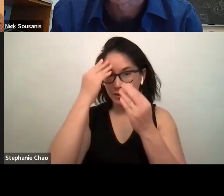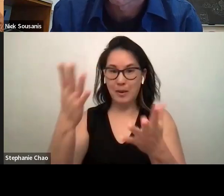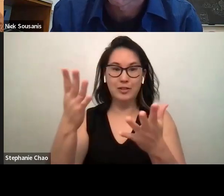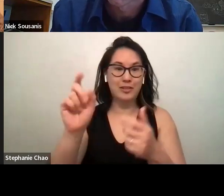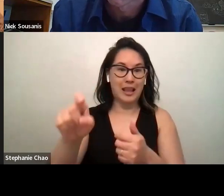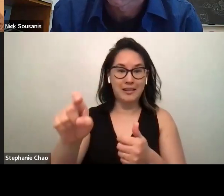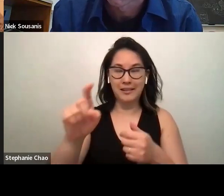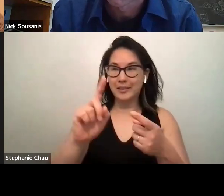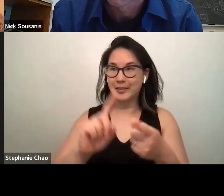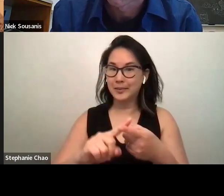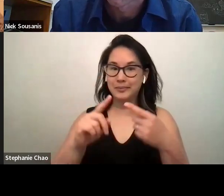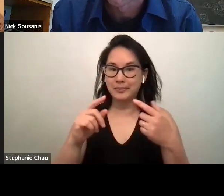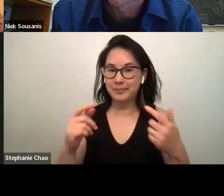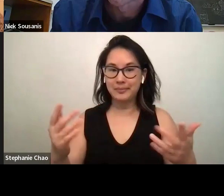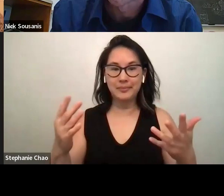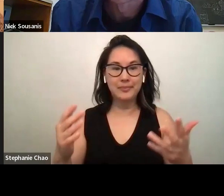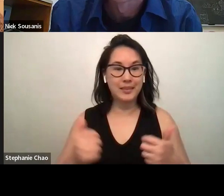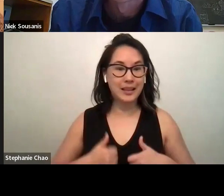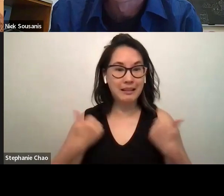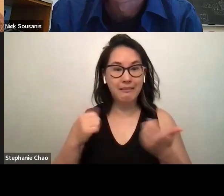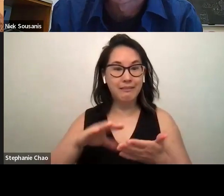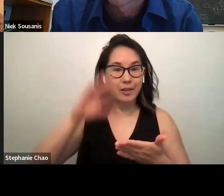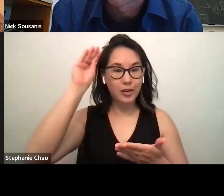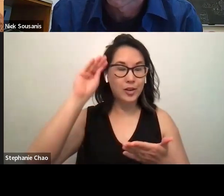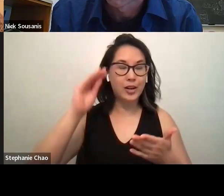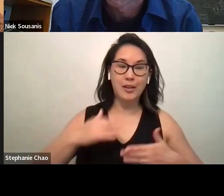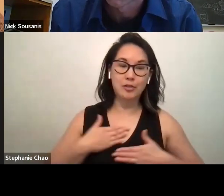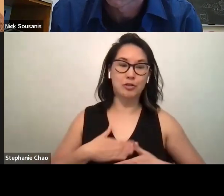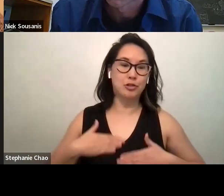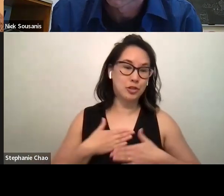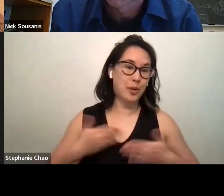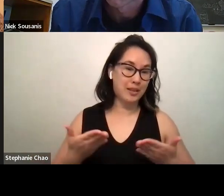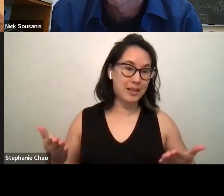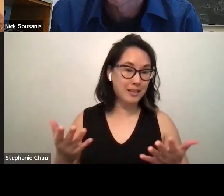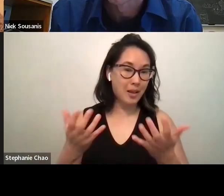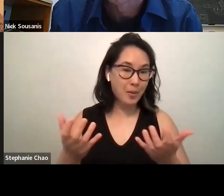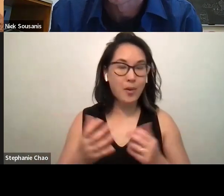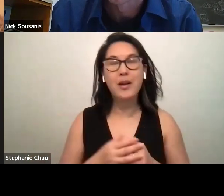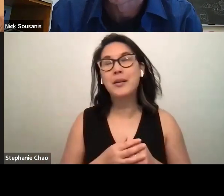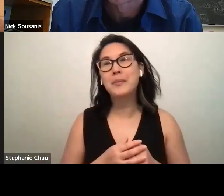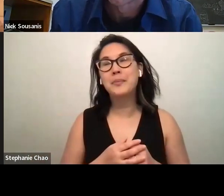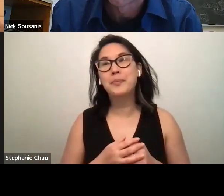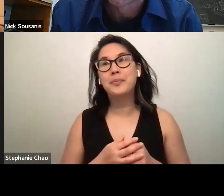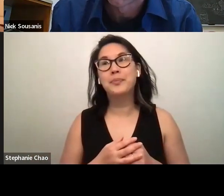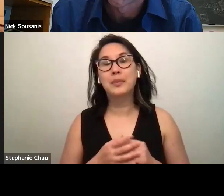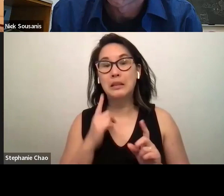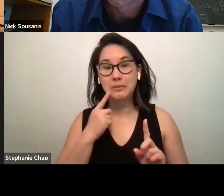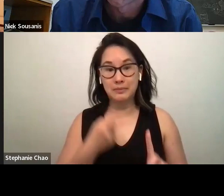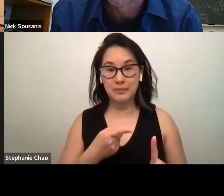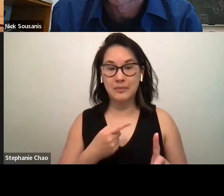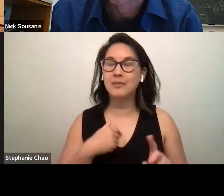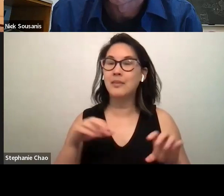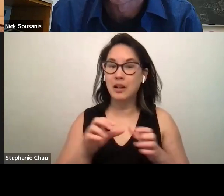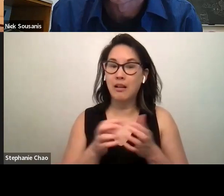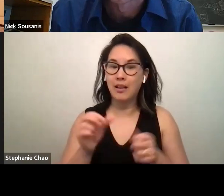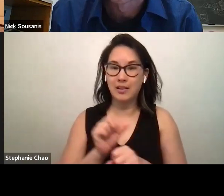order to live and learn and enjoy the things they want to do. And in particular, I've done a lot of work